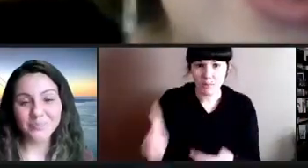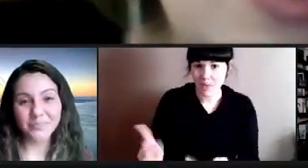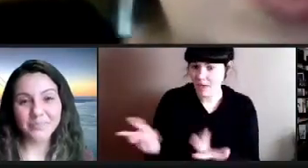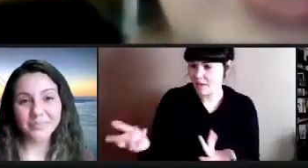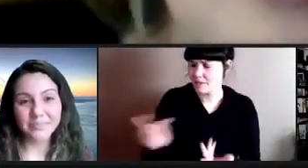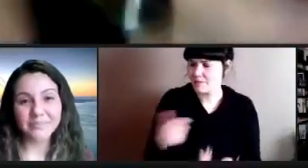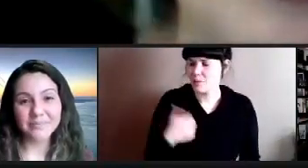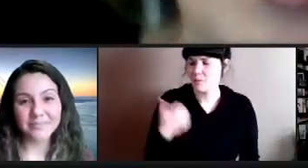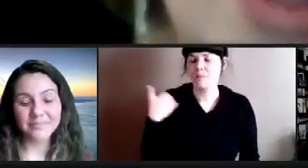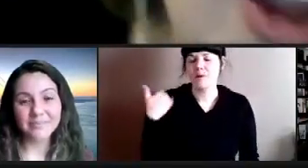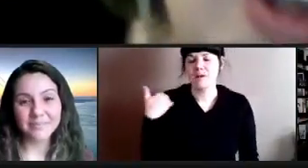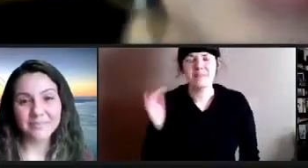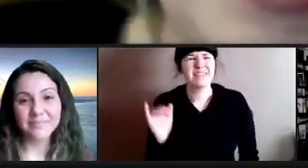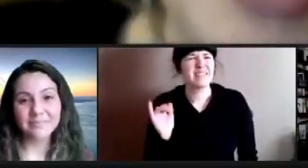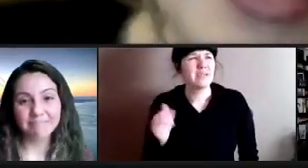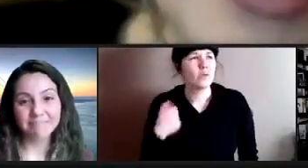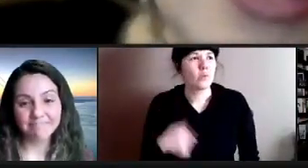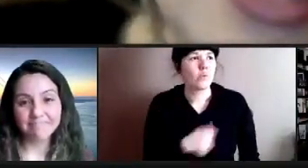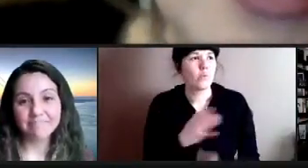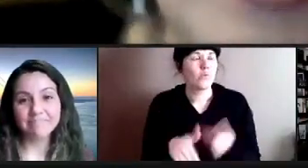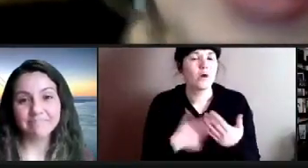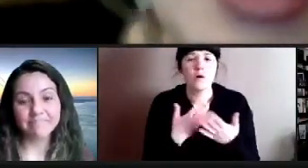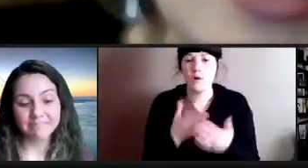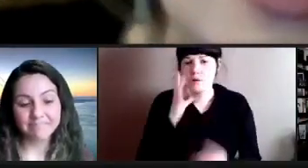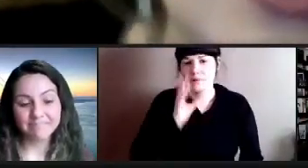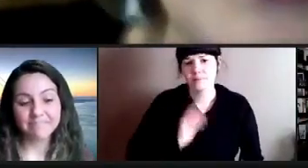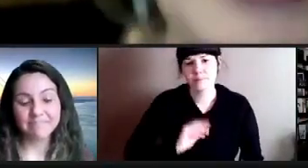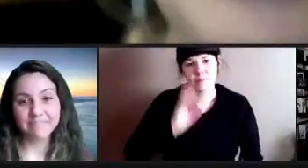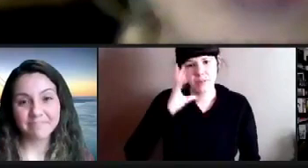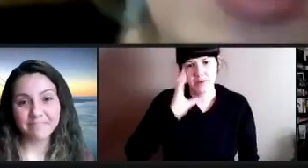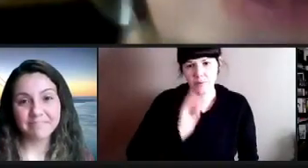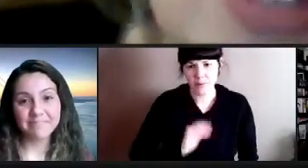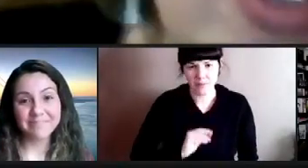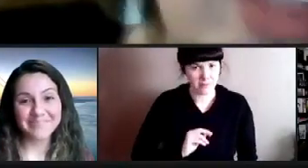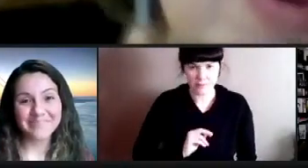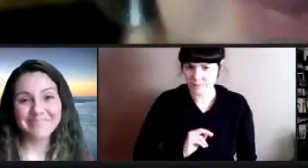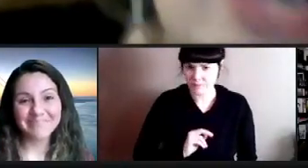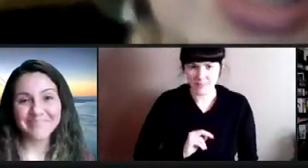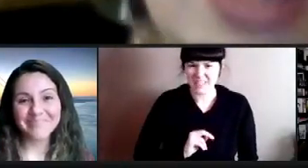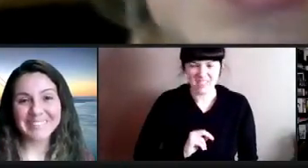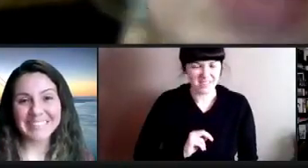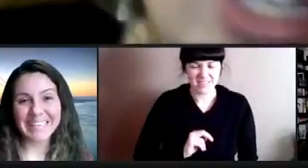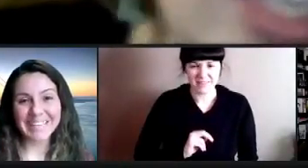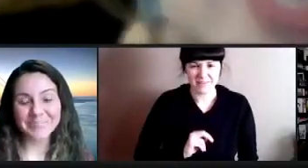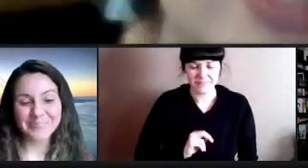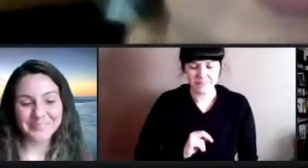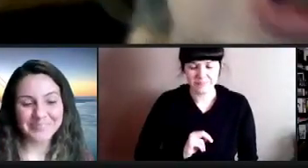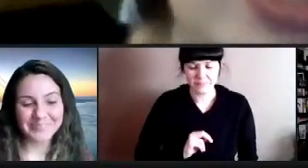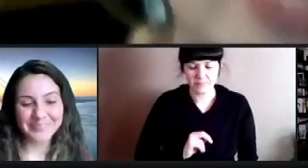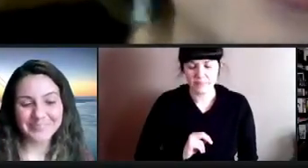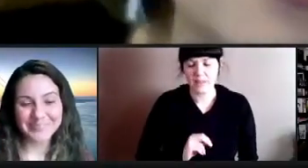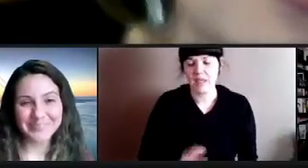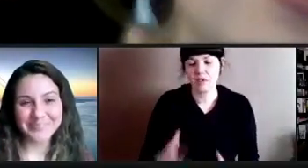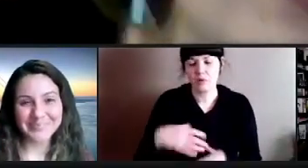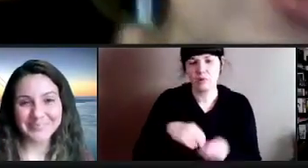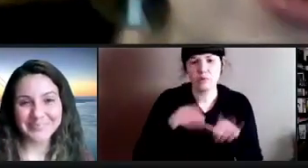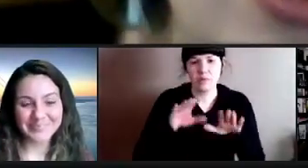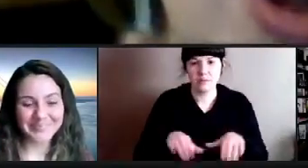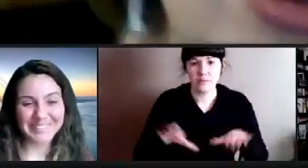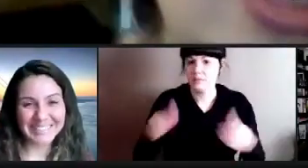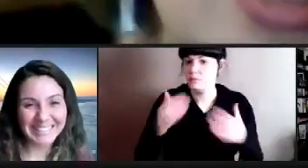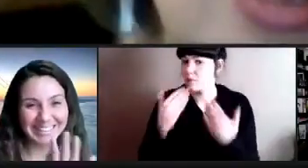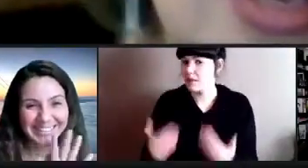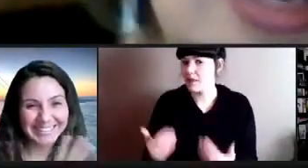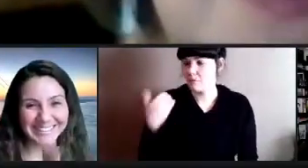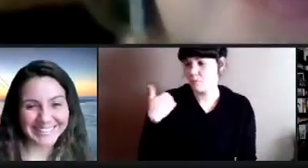that we all are experiencing this, even kids. So thank you so much for that reminder. And I'm really excited for our guests